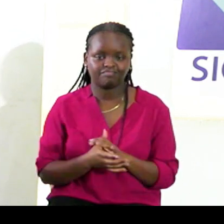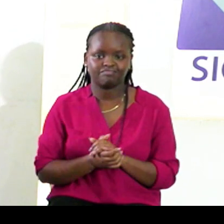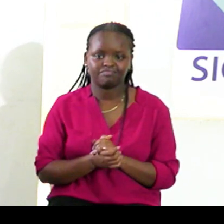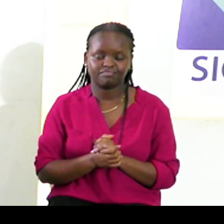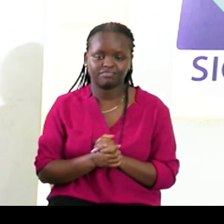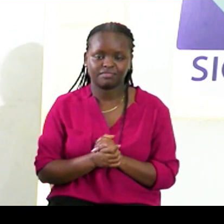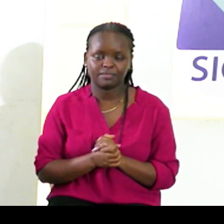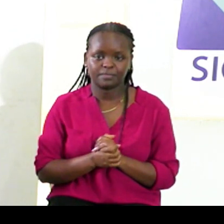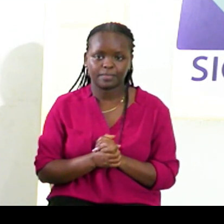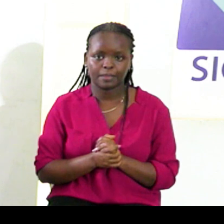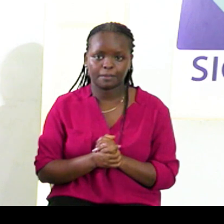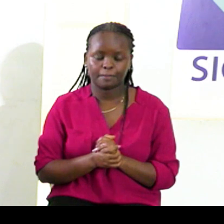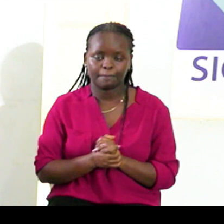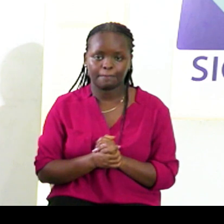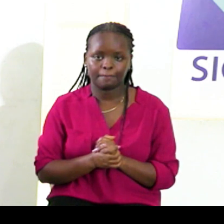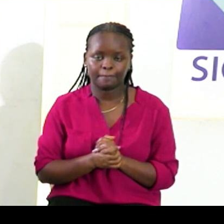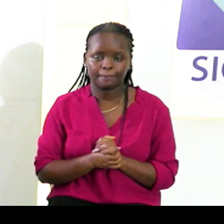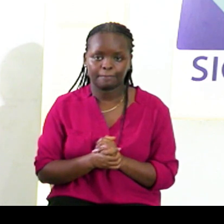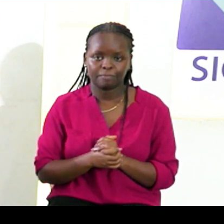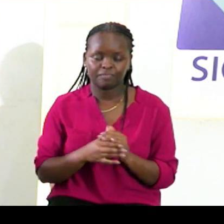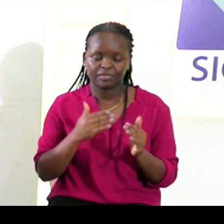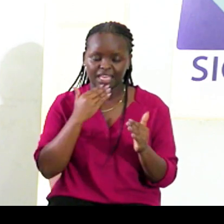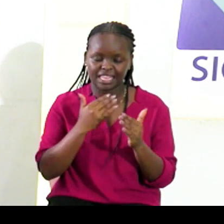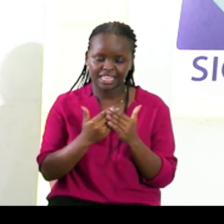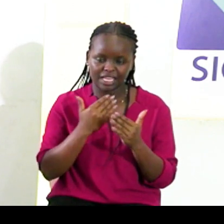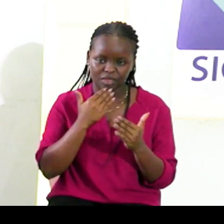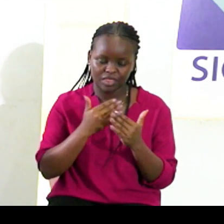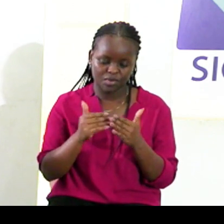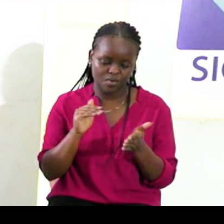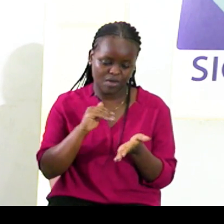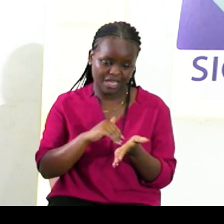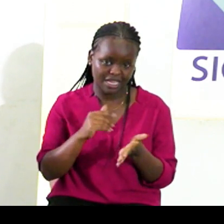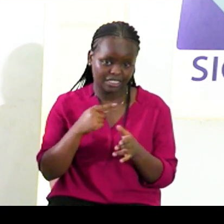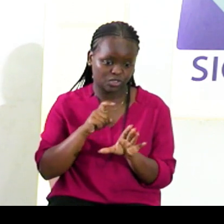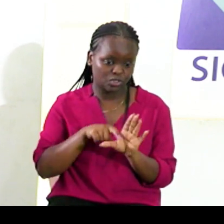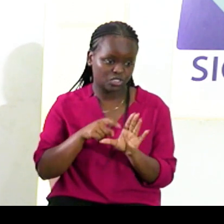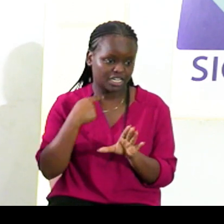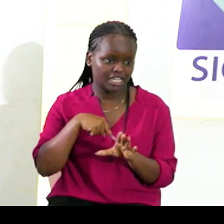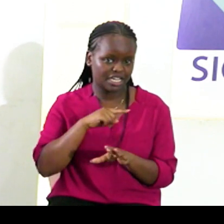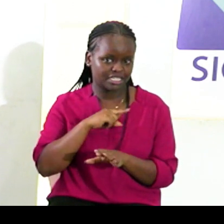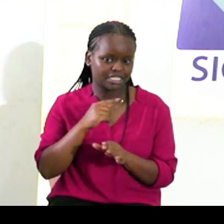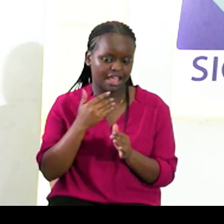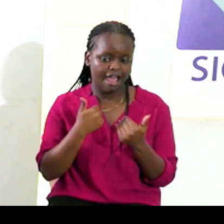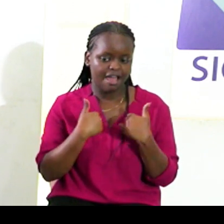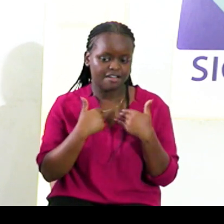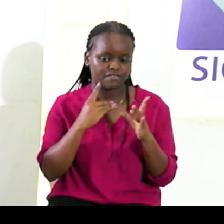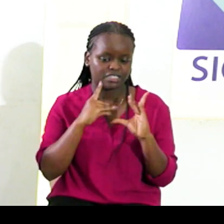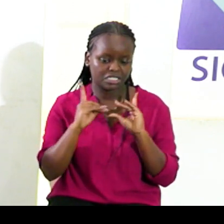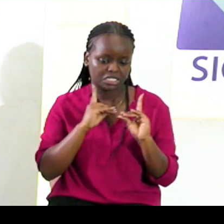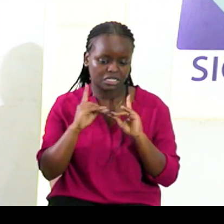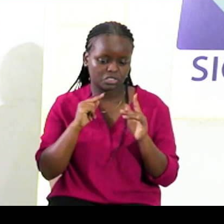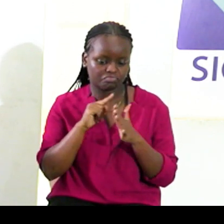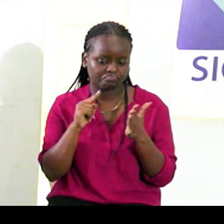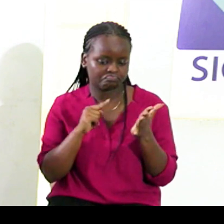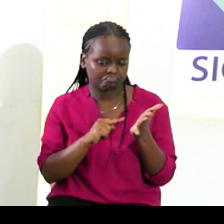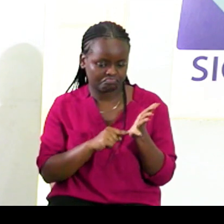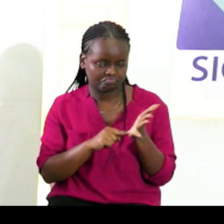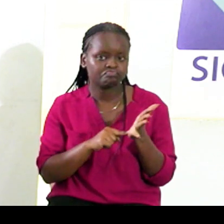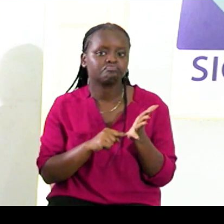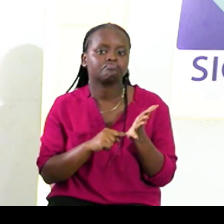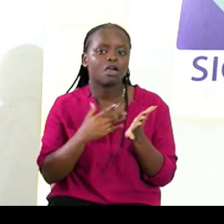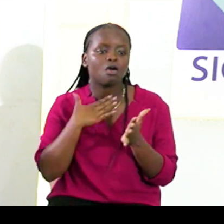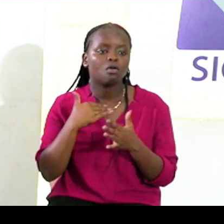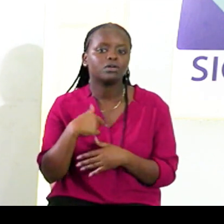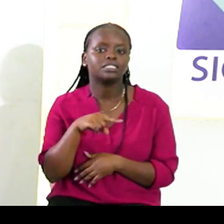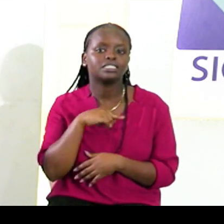nice. Thank you once again for joining us to have this discussion. And I want us